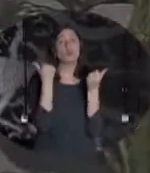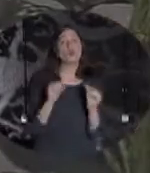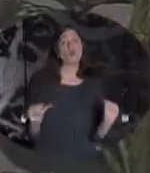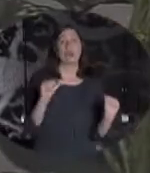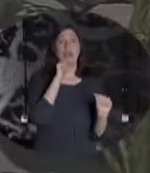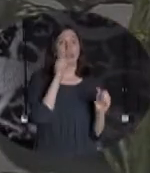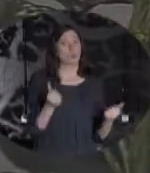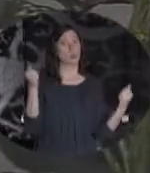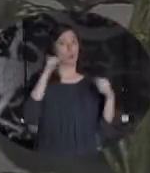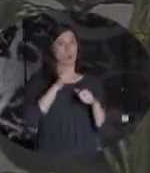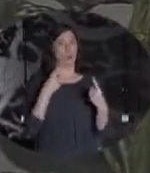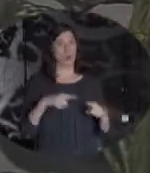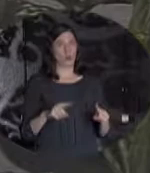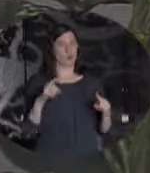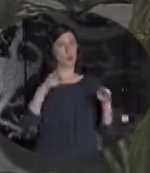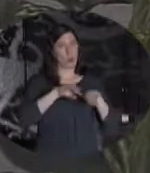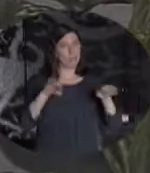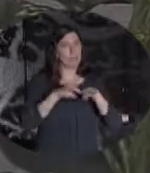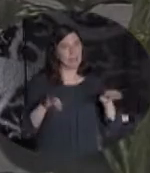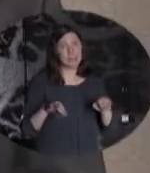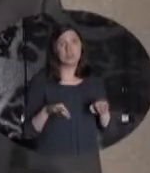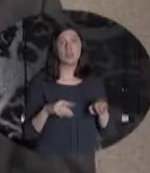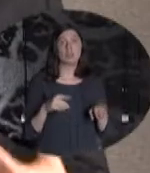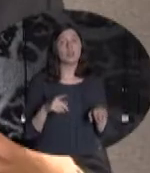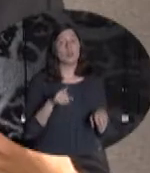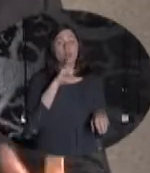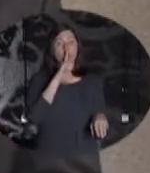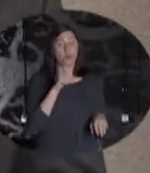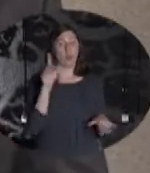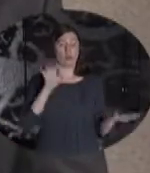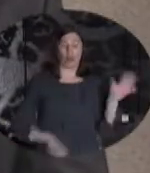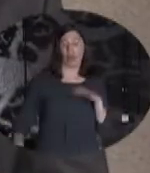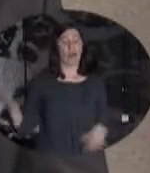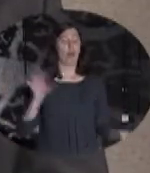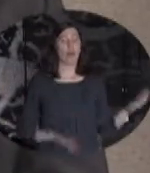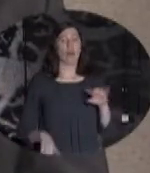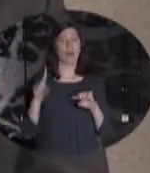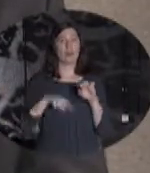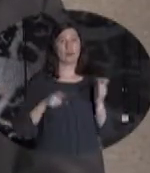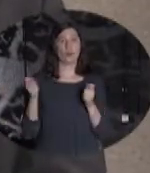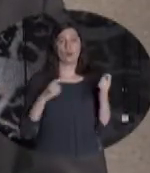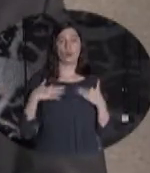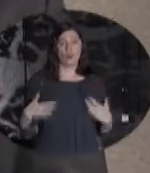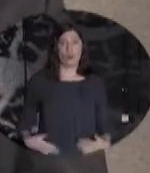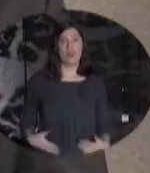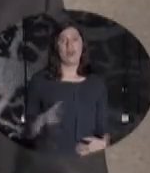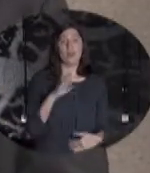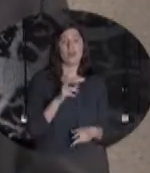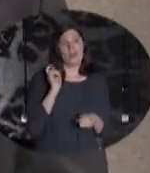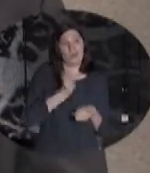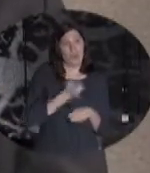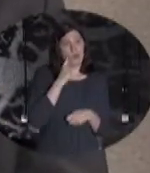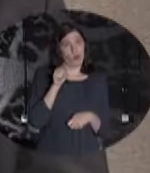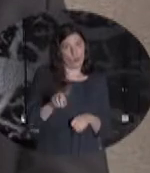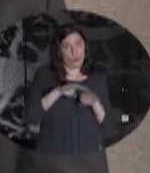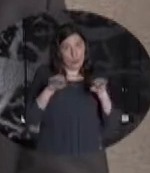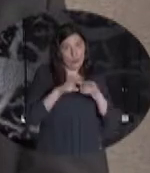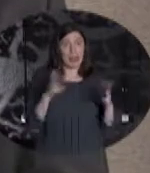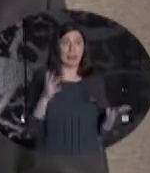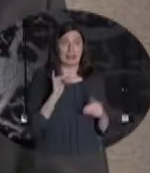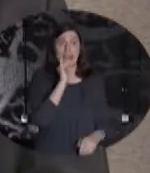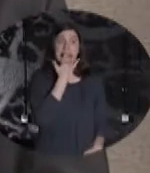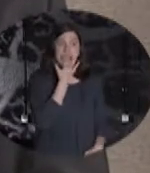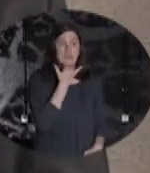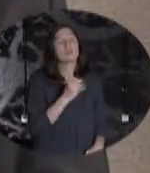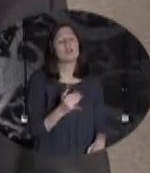too intoxicated when you're swimming, because you can really have a loss of your function and your capabilities, and that can make it harder for you, and you may have an accident that you